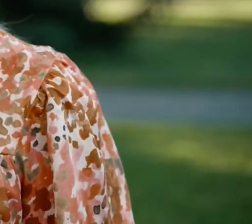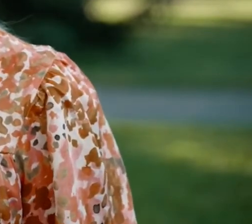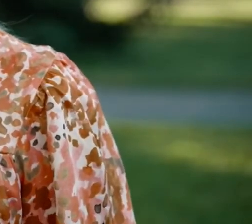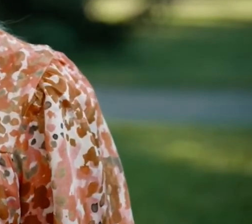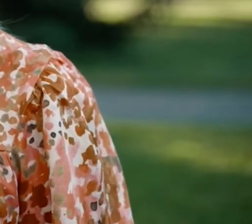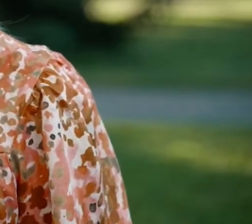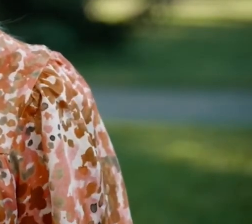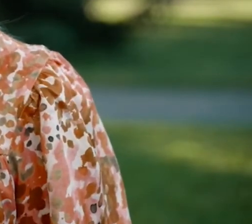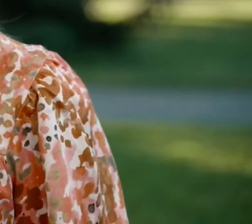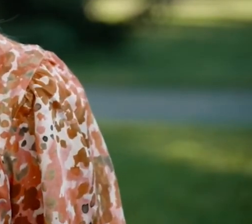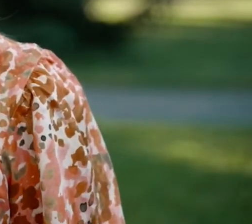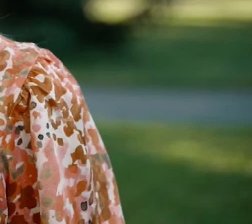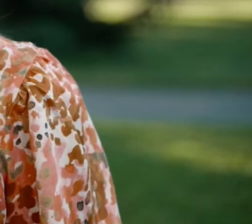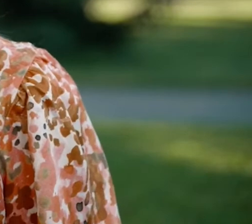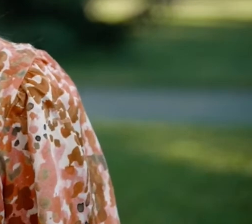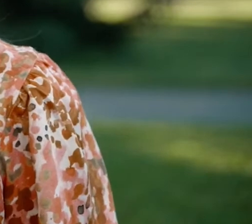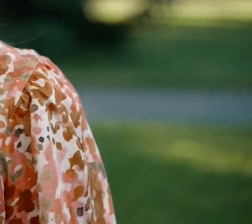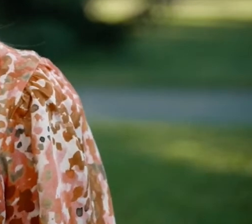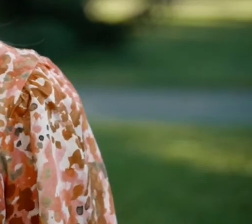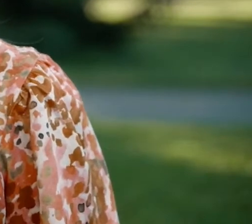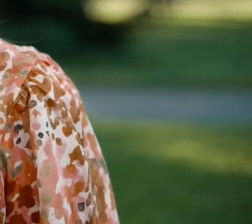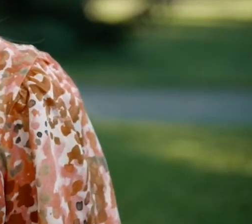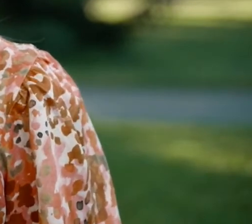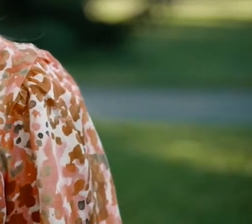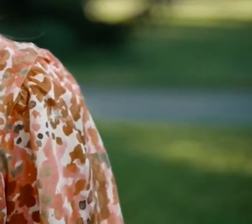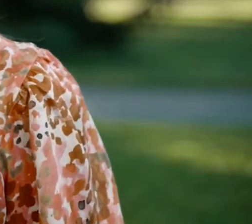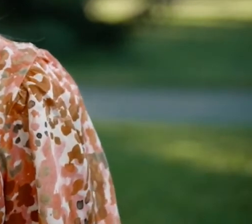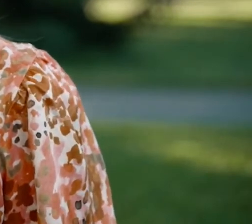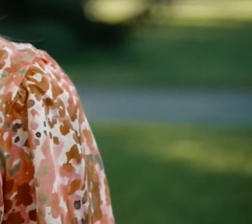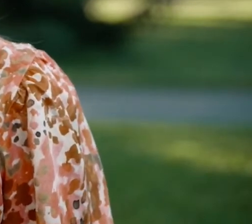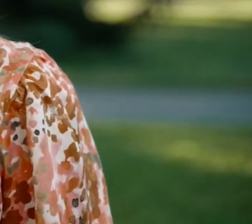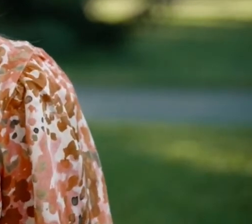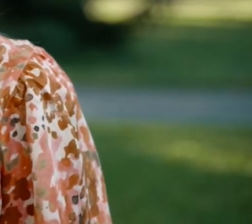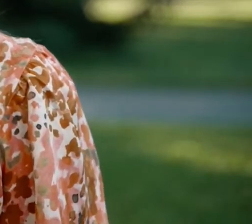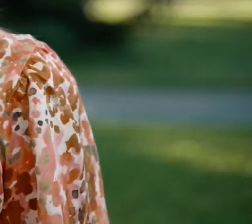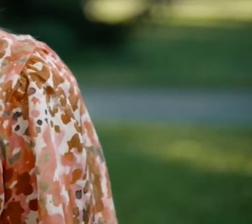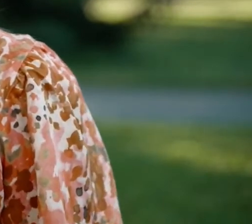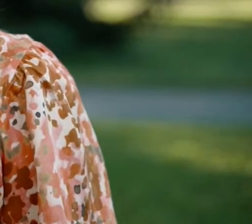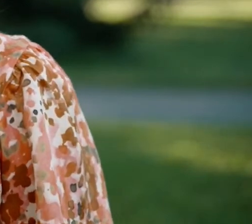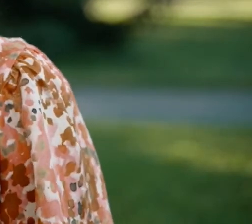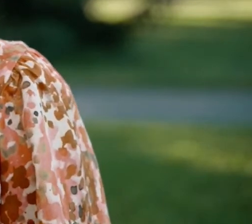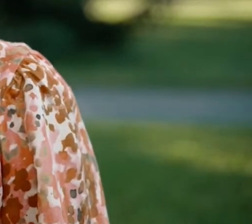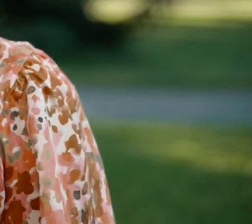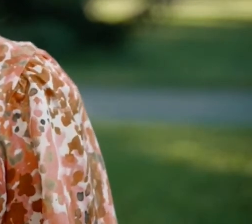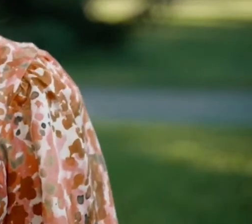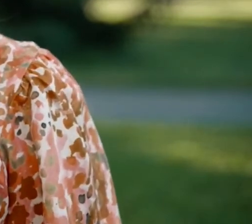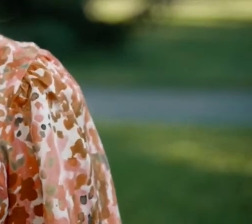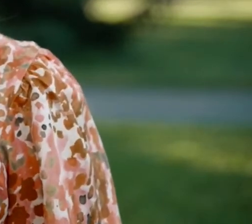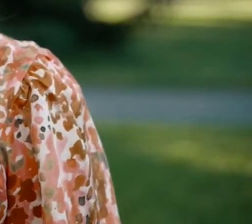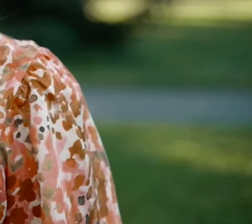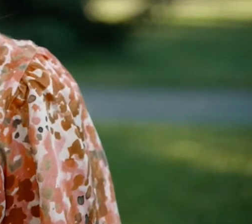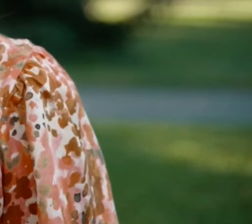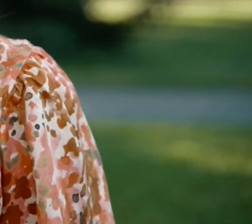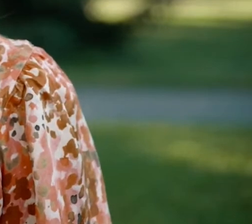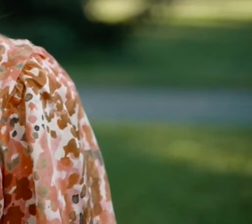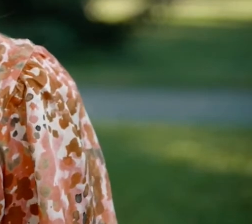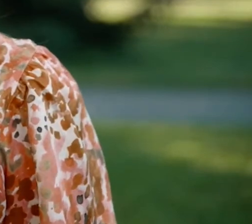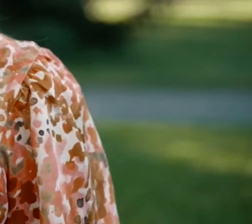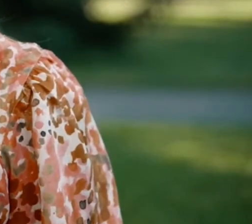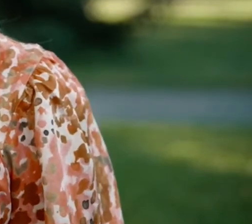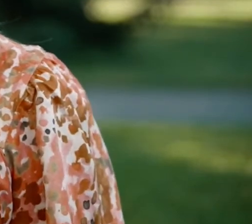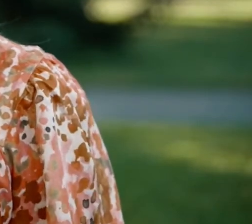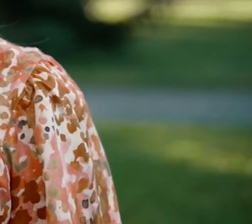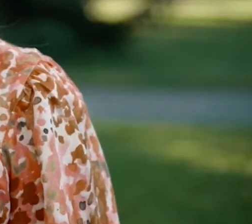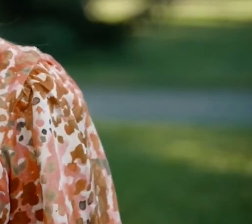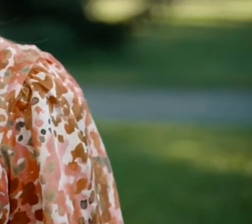richer nations have achieved through polluting the planet. Finland continues to underline the need for